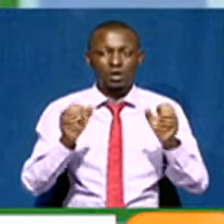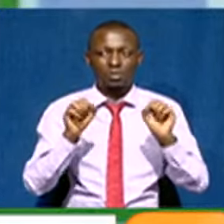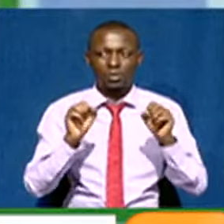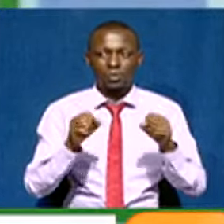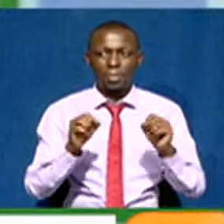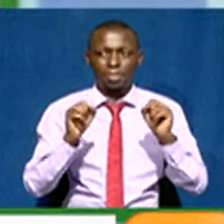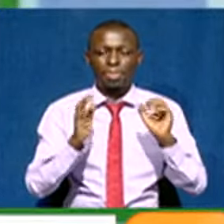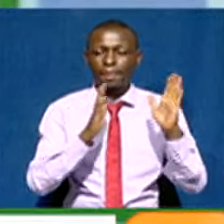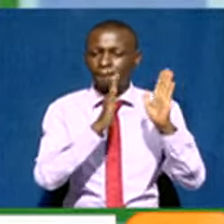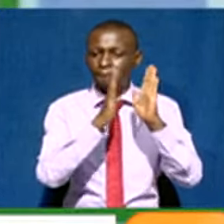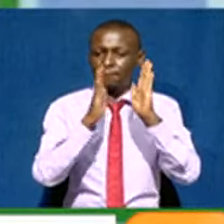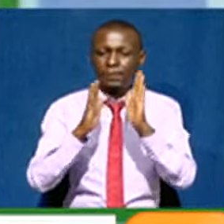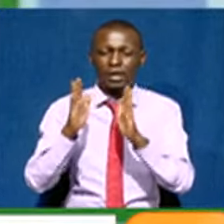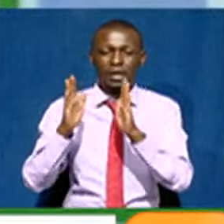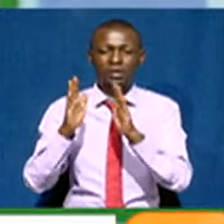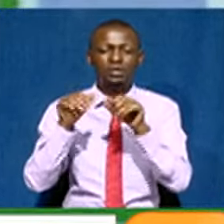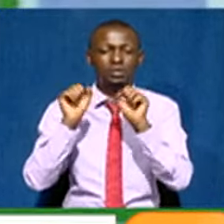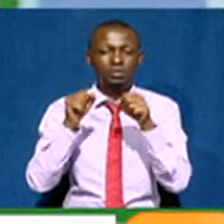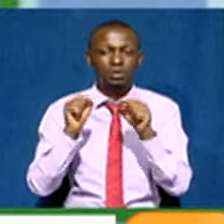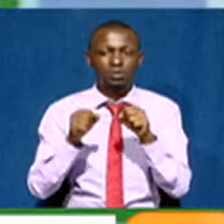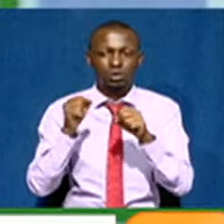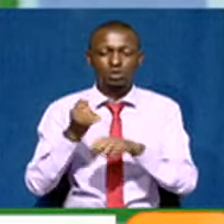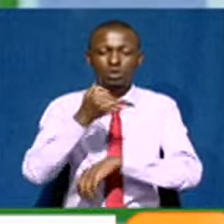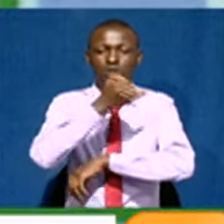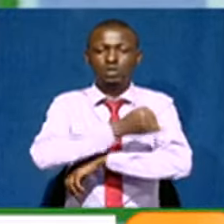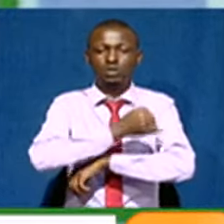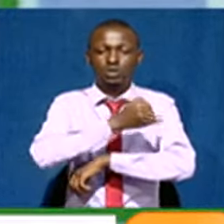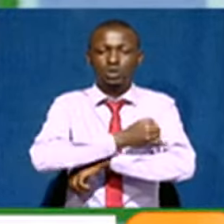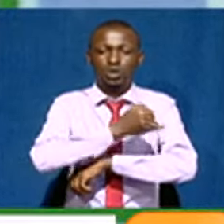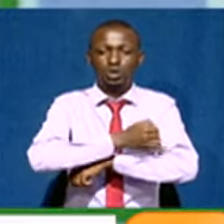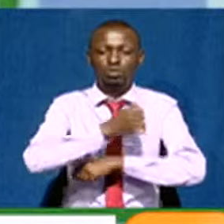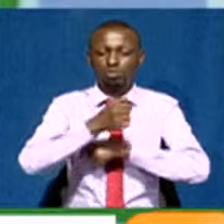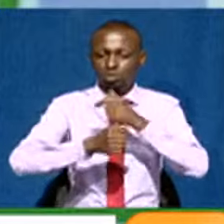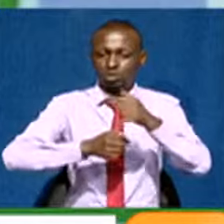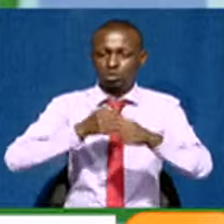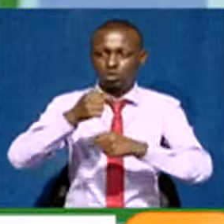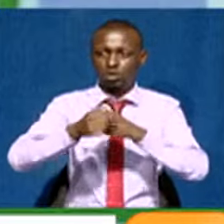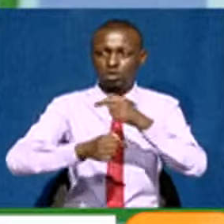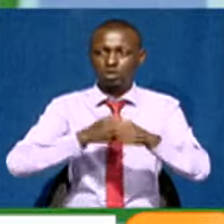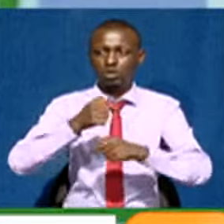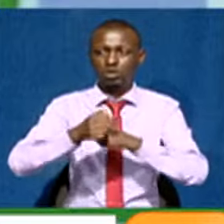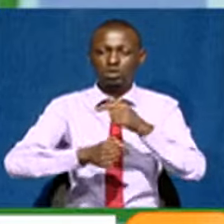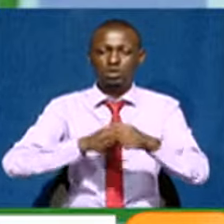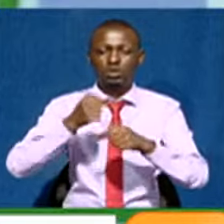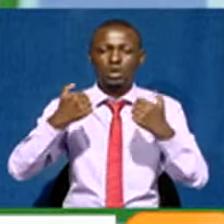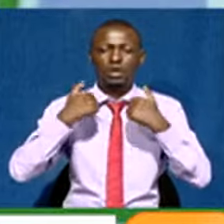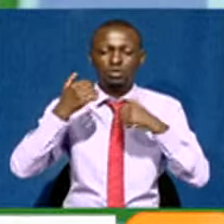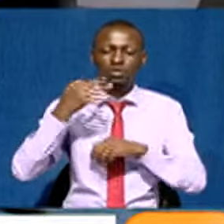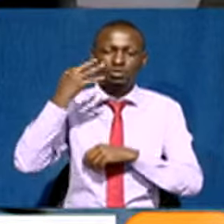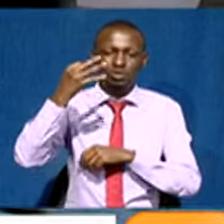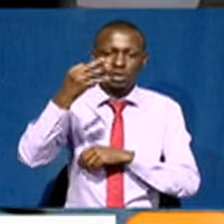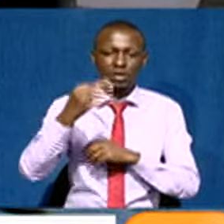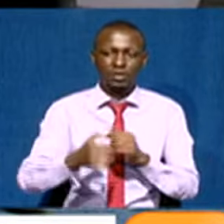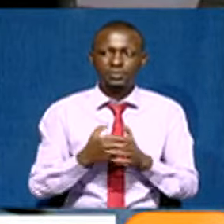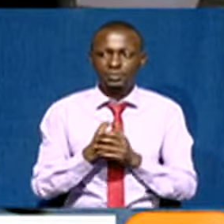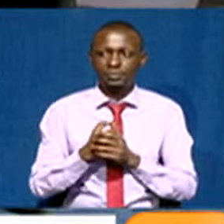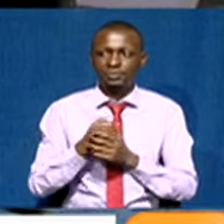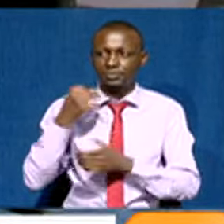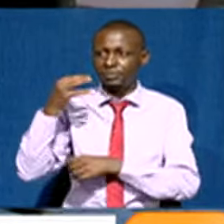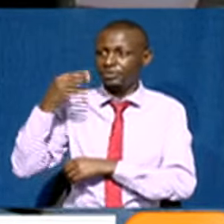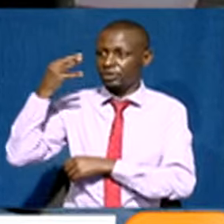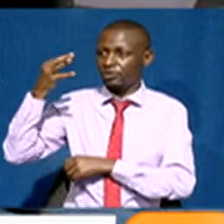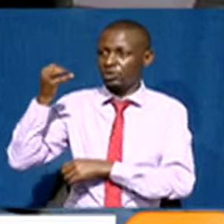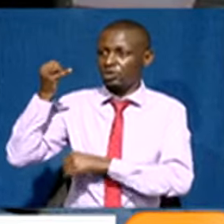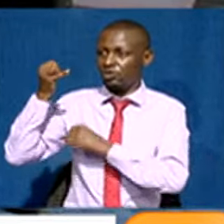and say, can we see this issue in a more futuristic focus. Absolutely, and the future of that is where my